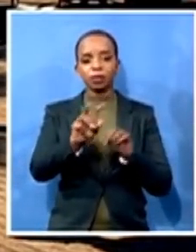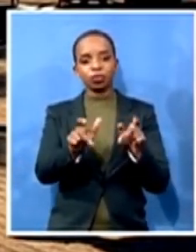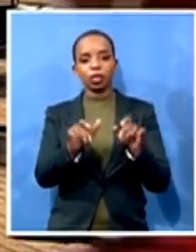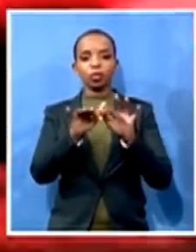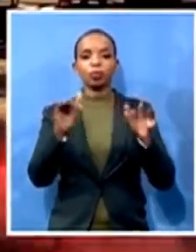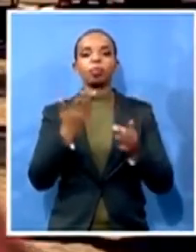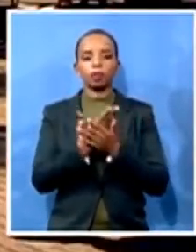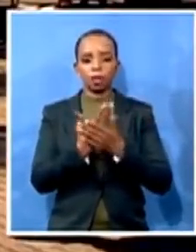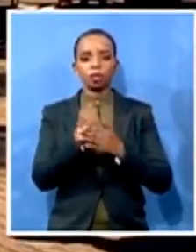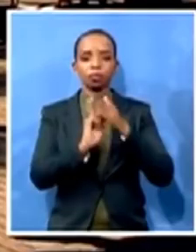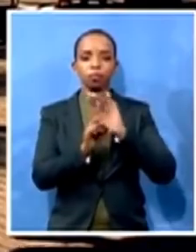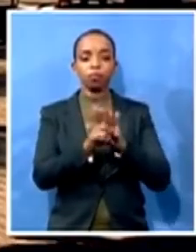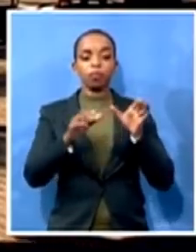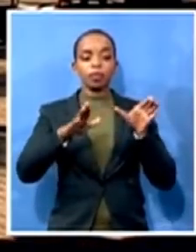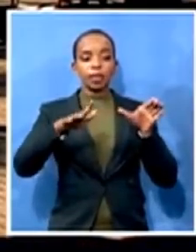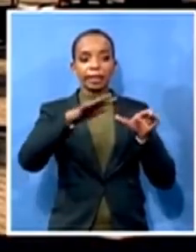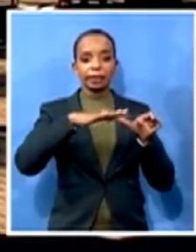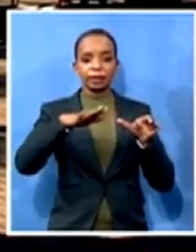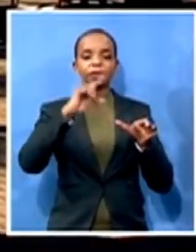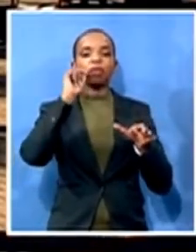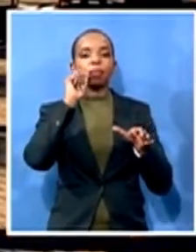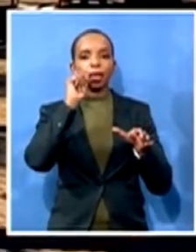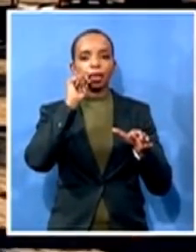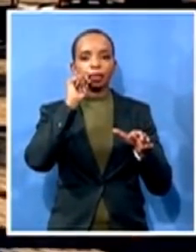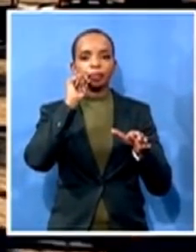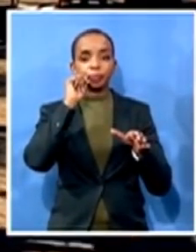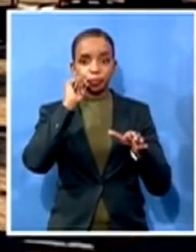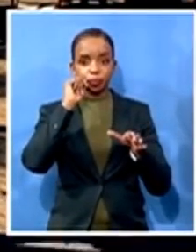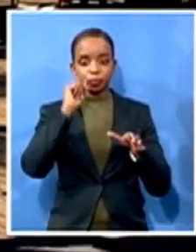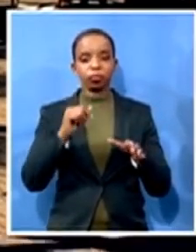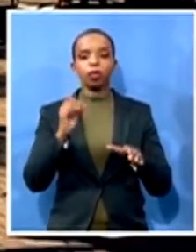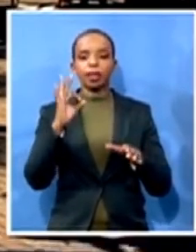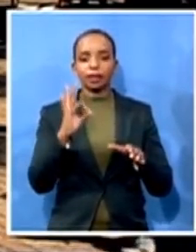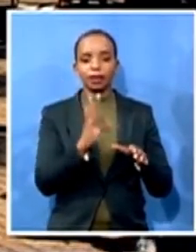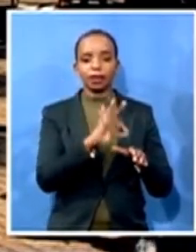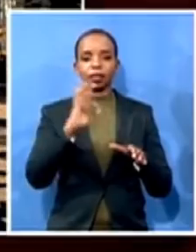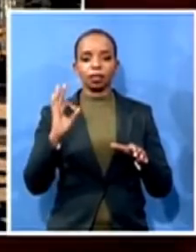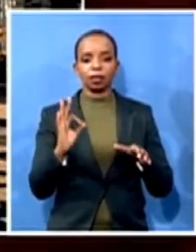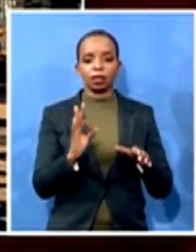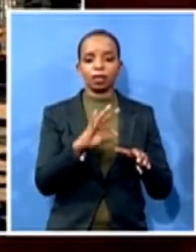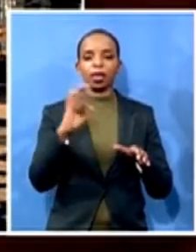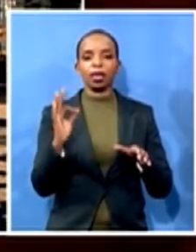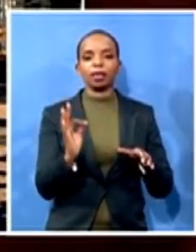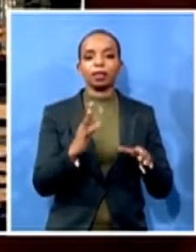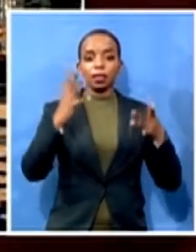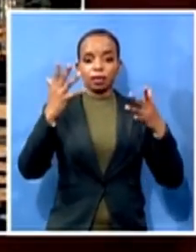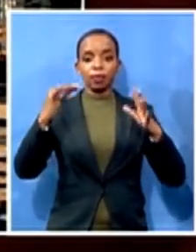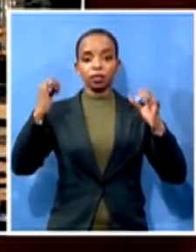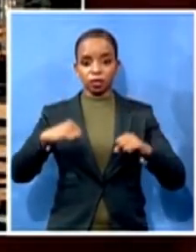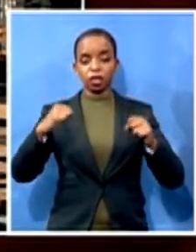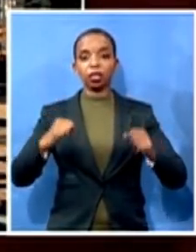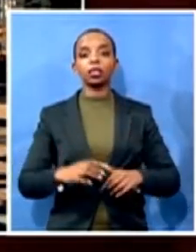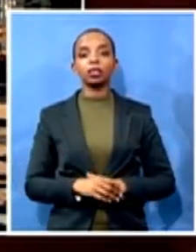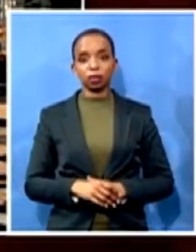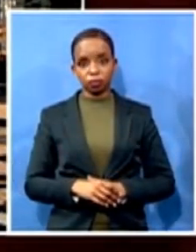go in groups of 3, as we have agreed, still maintaining to the physical distancing. Coming out